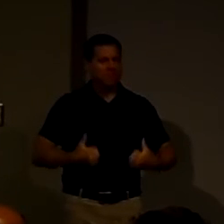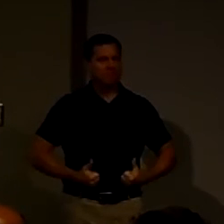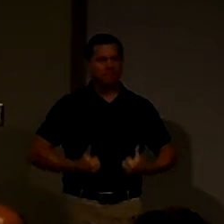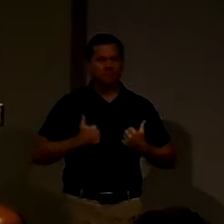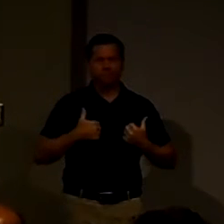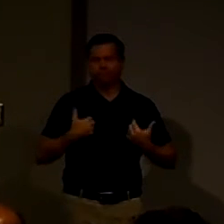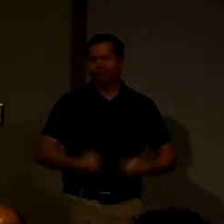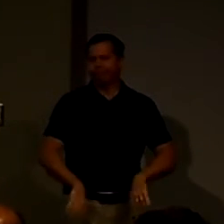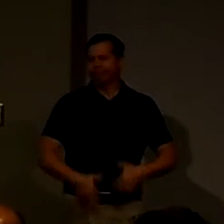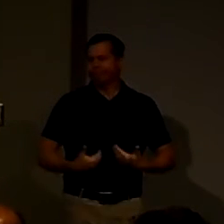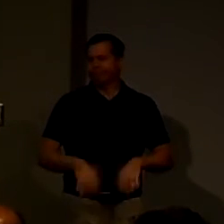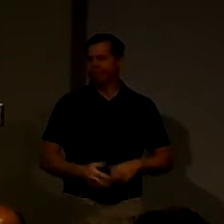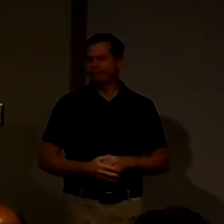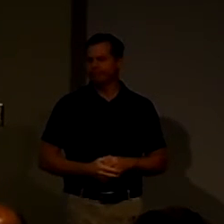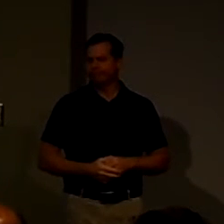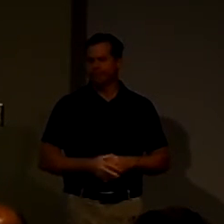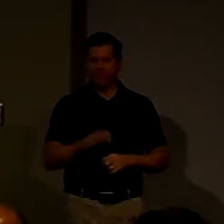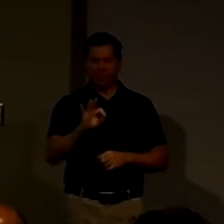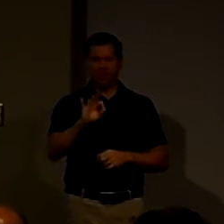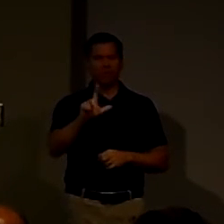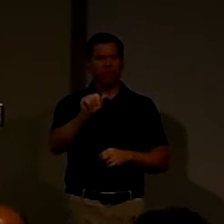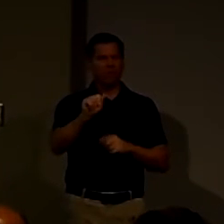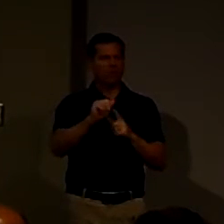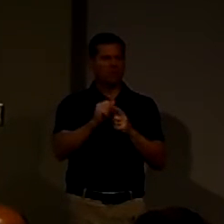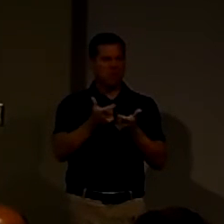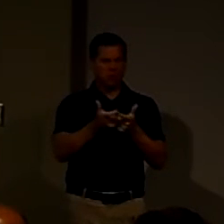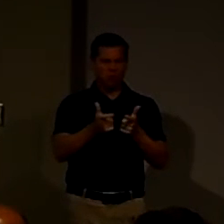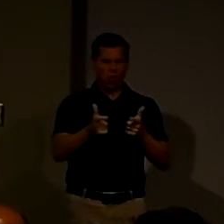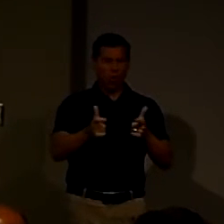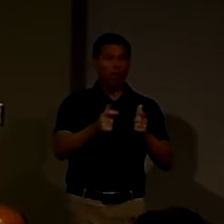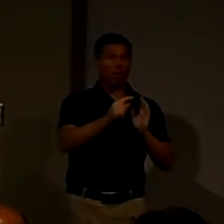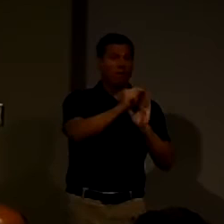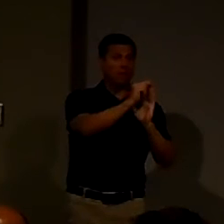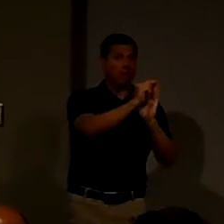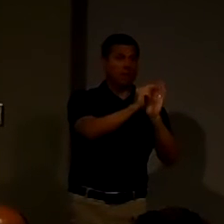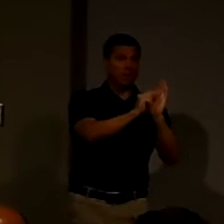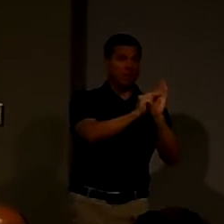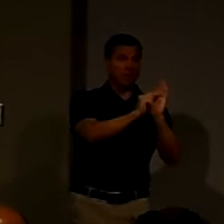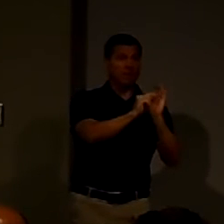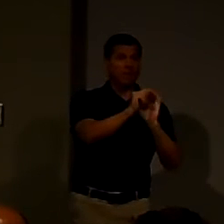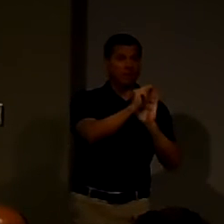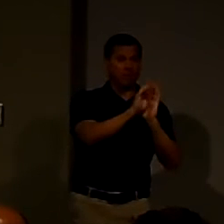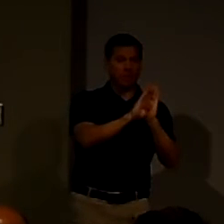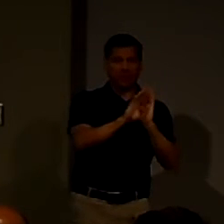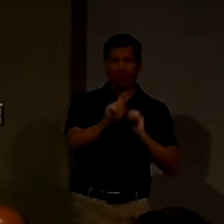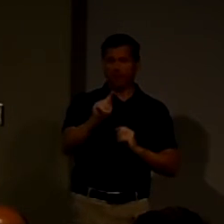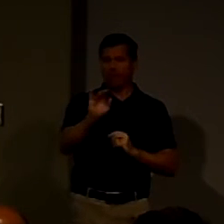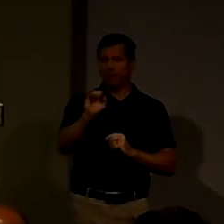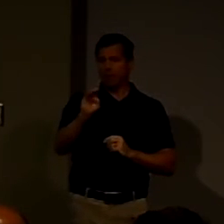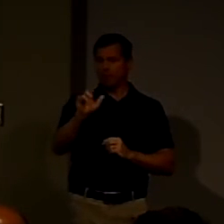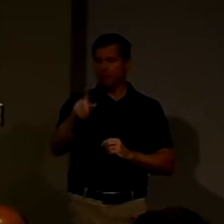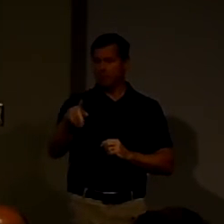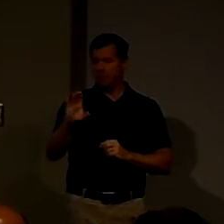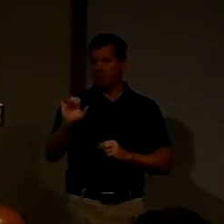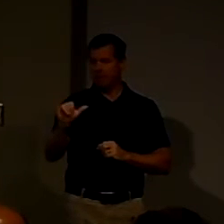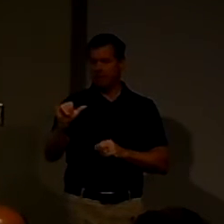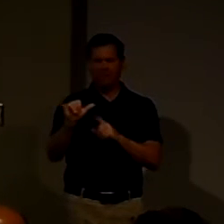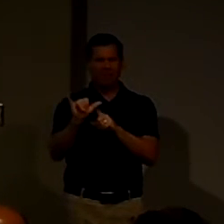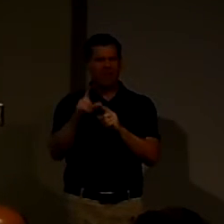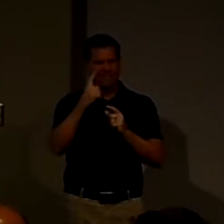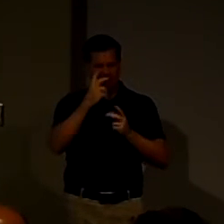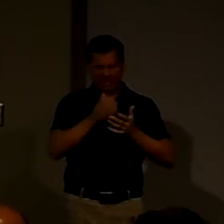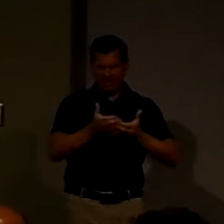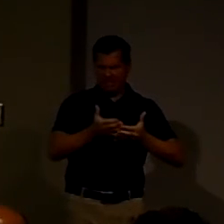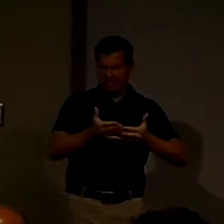this is getting to be known. I mean, Florida has always had this growth, but Tampa Bay also, Orlando, this whole central area of Florida is poised for